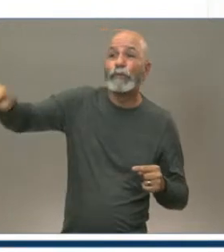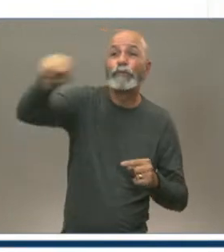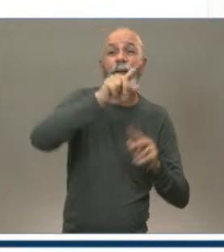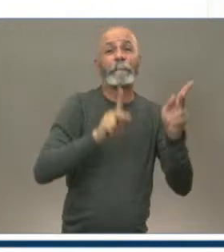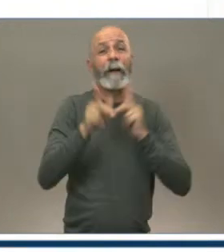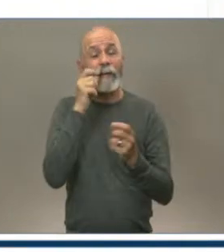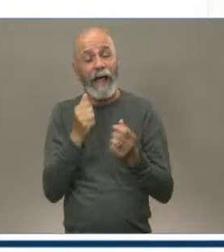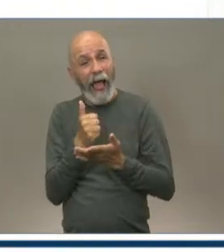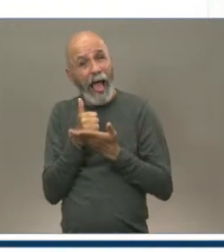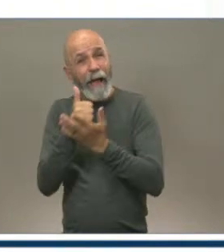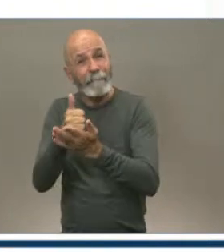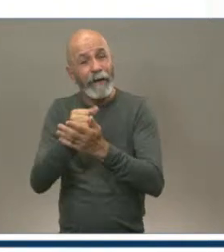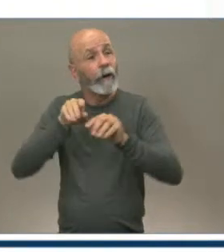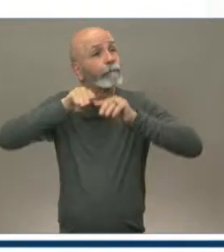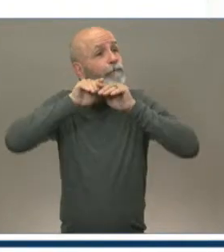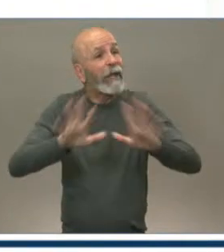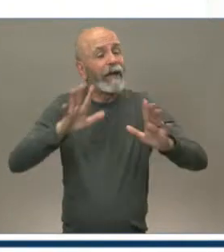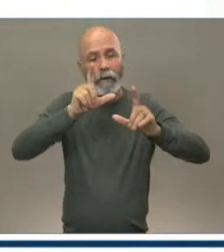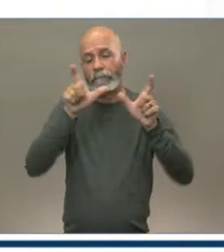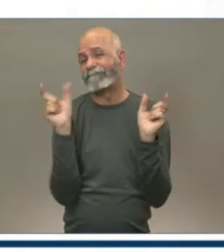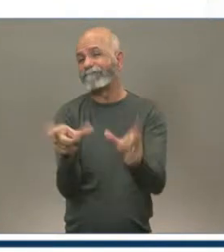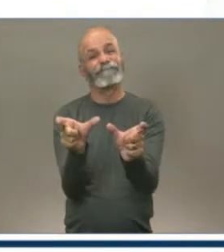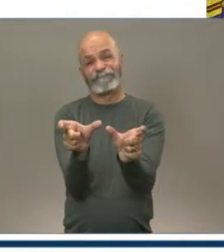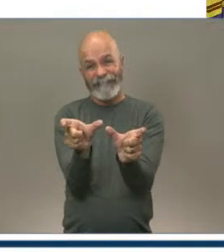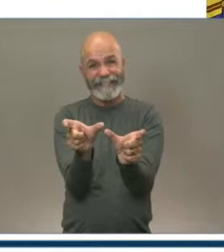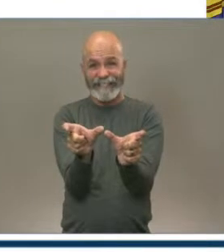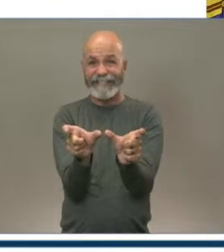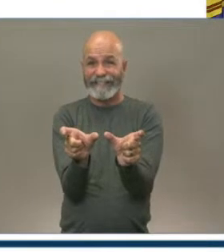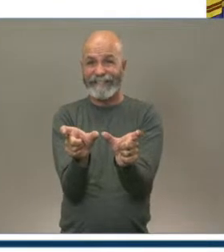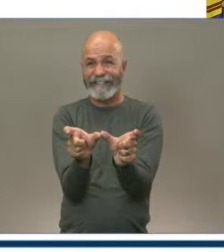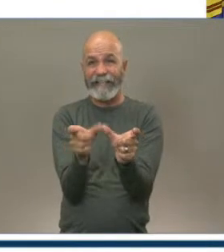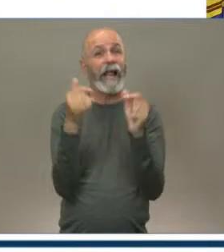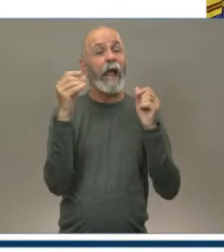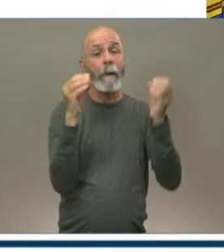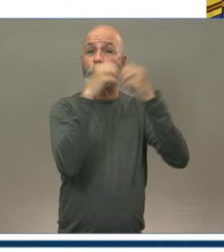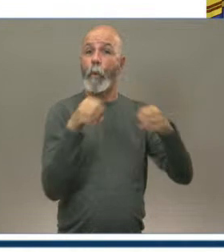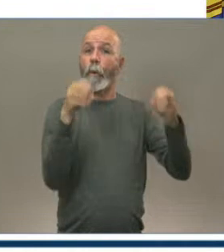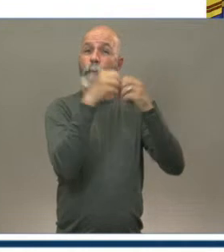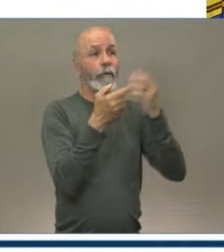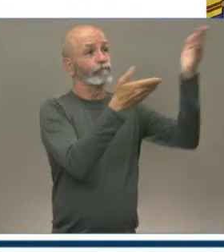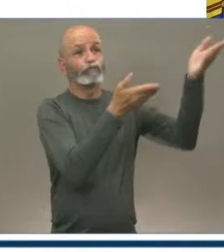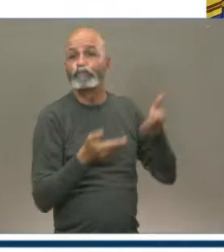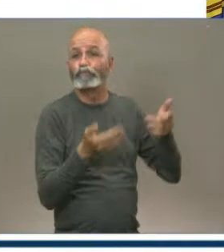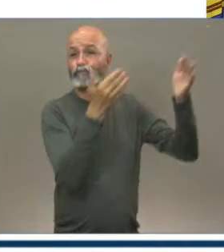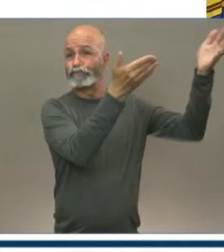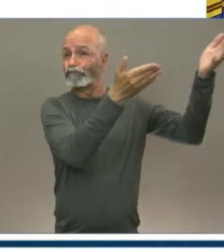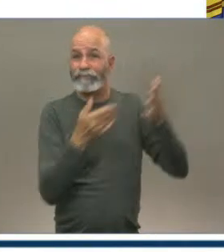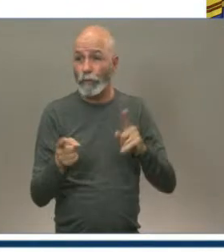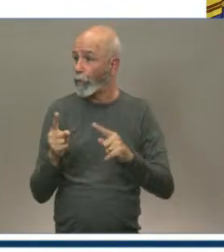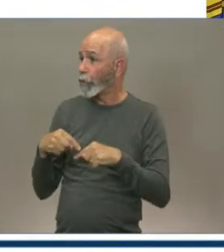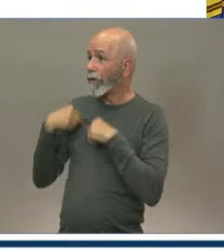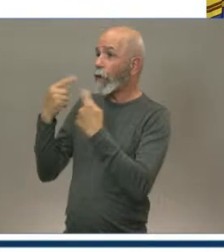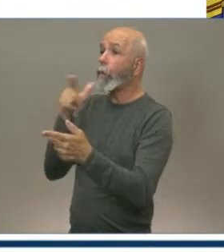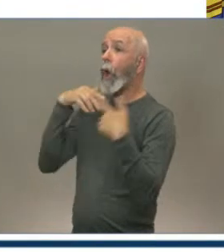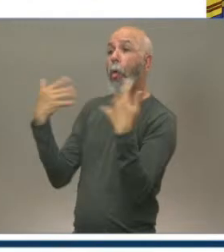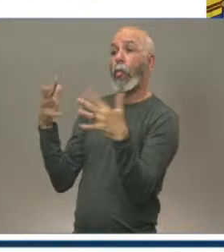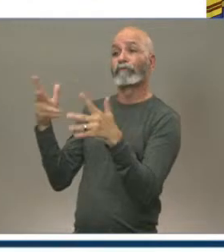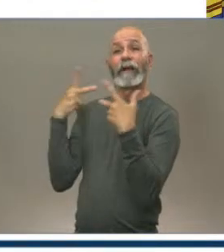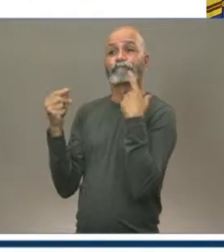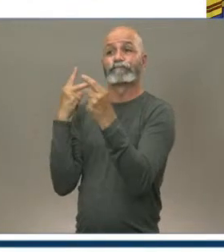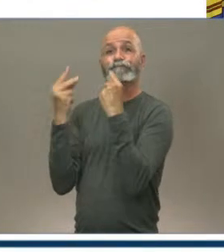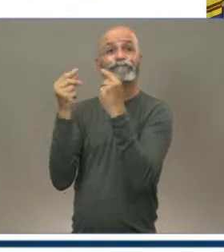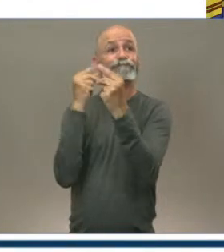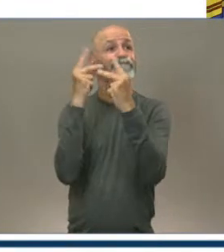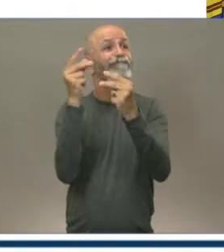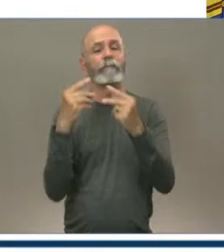from the virus. Our rollout is underway, and I want to thank everyone for getting their shot and to those that are working to get shots out to all Nova